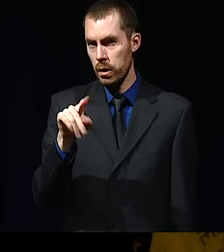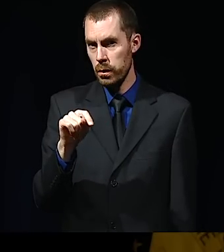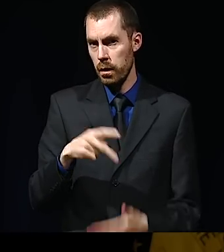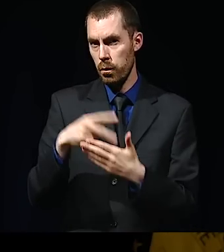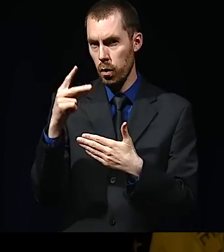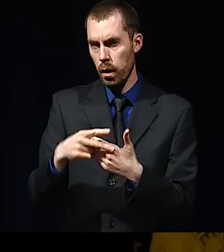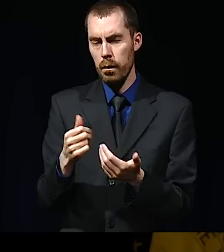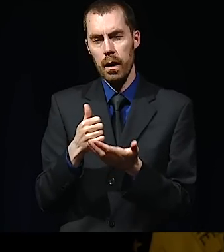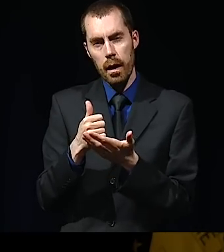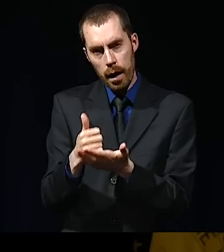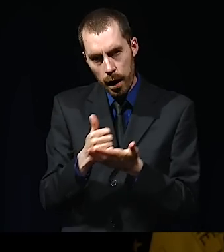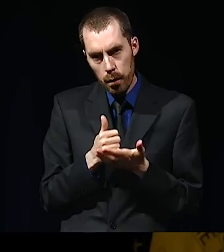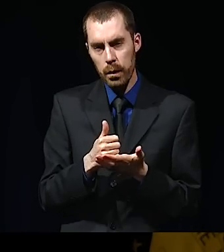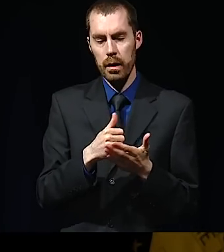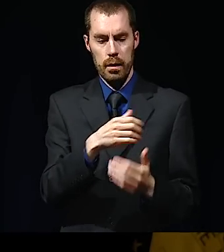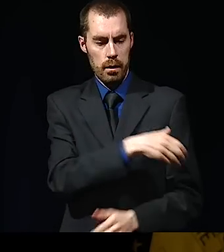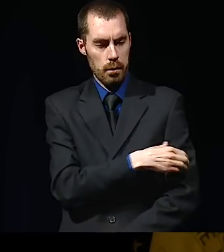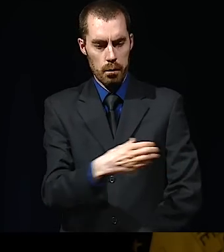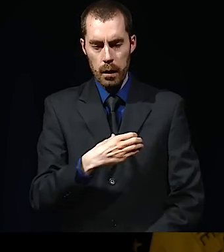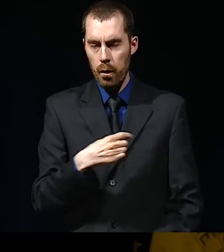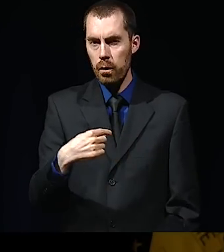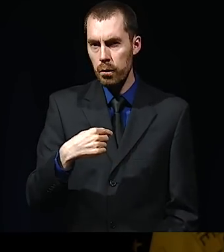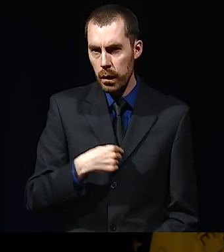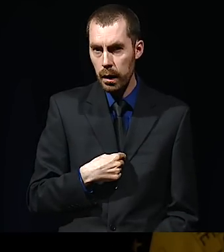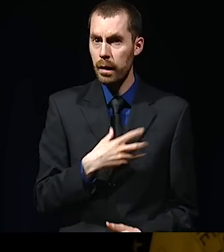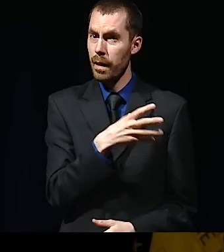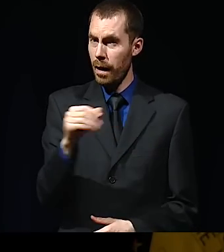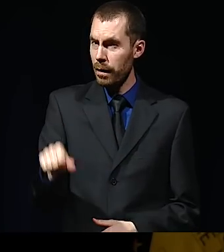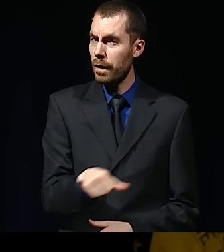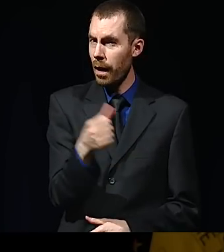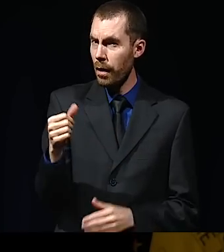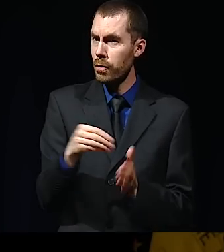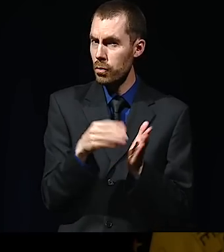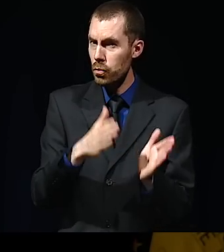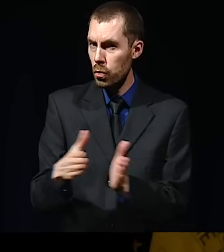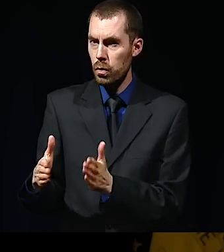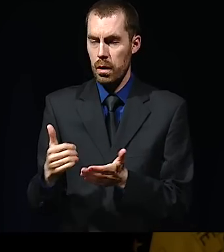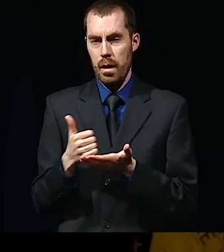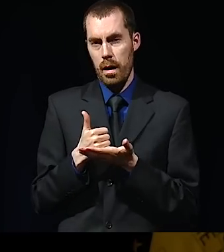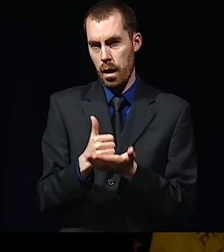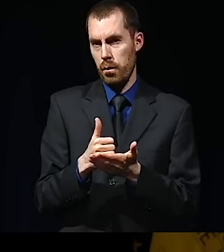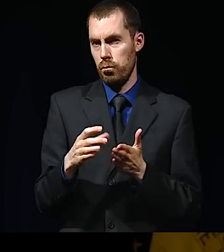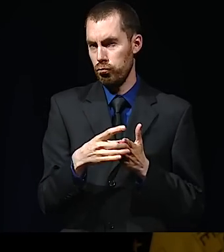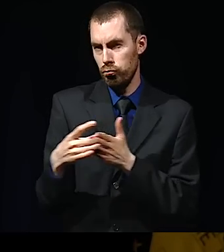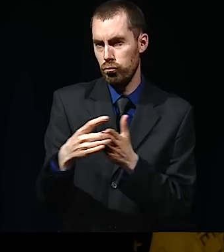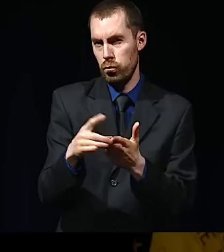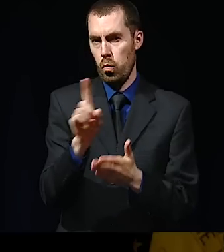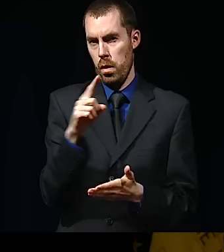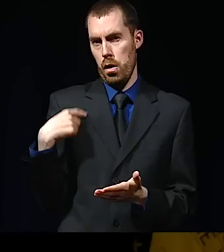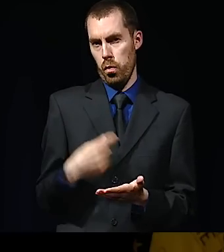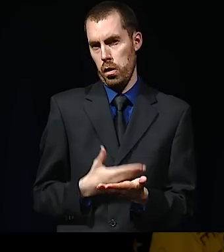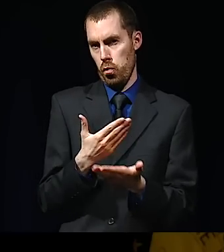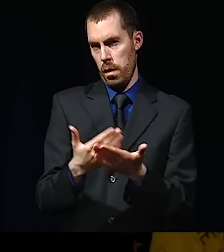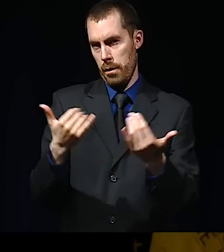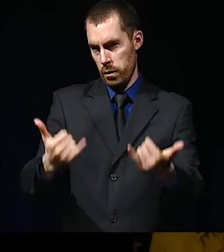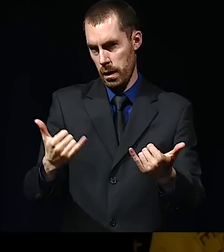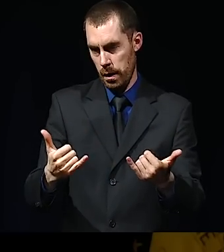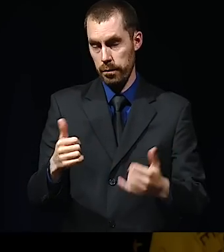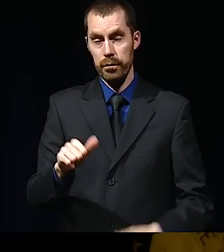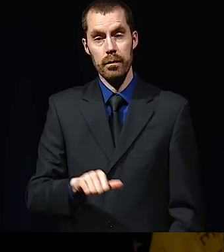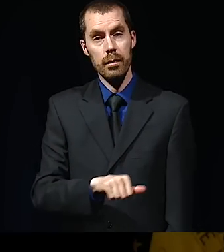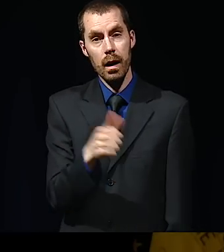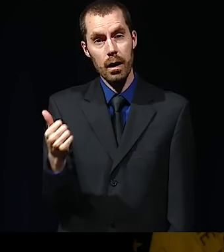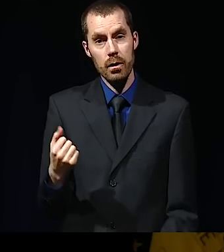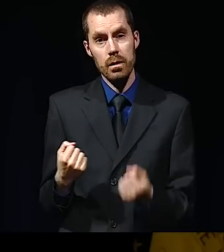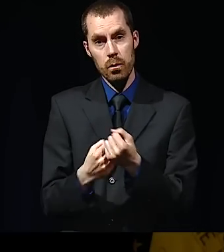empower and guide me and many other underrepresented students to where we are today. Another support system I had throughout